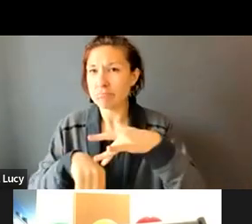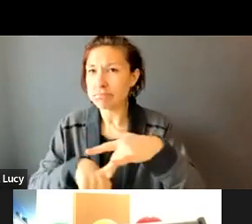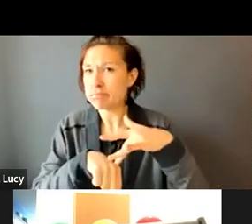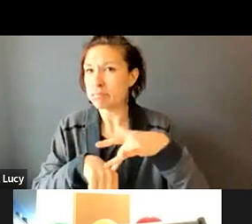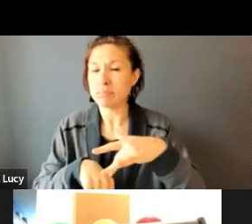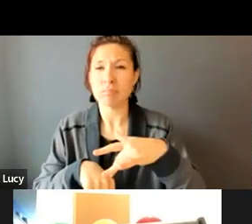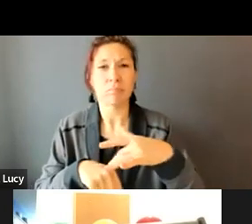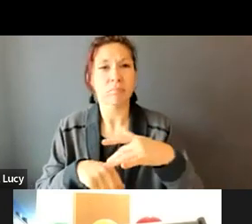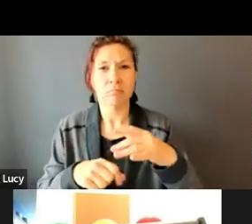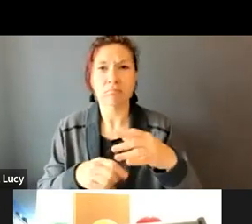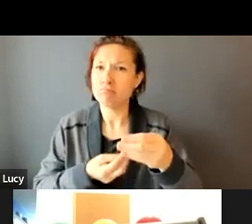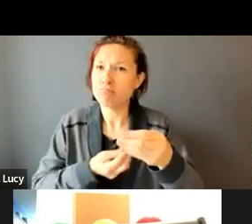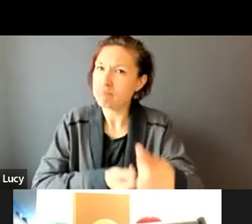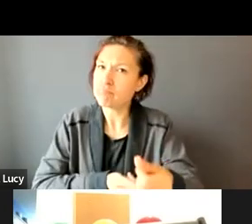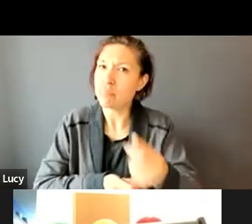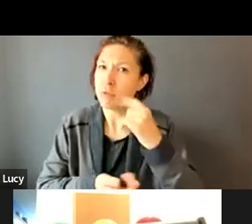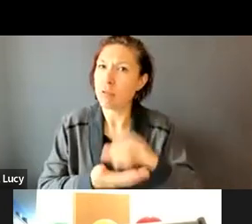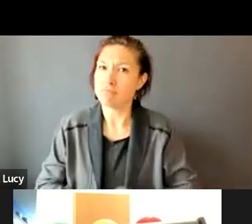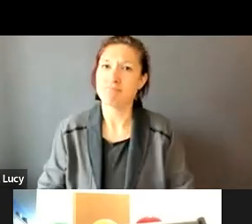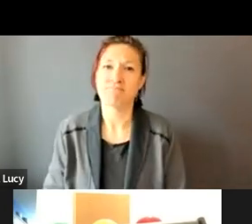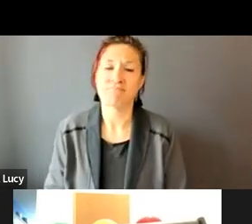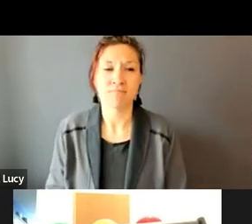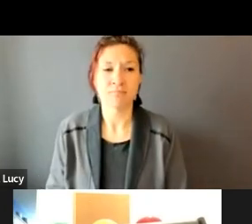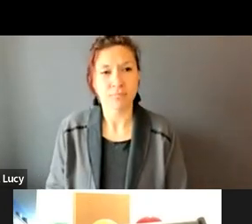that embargo